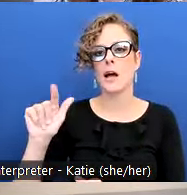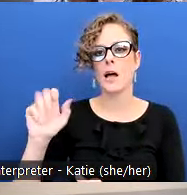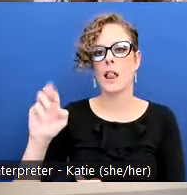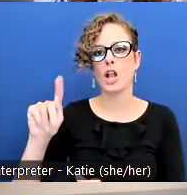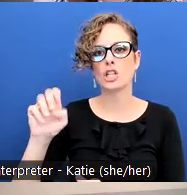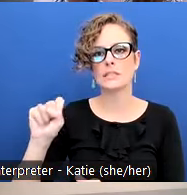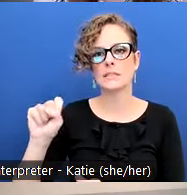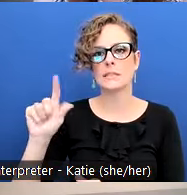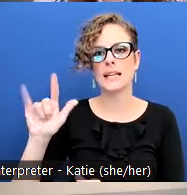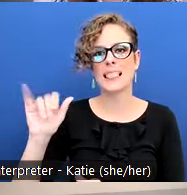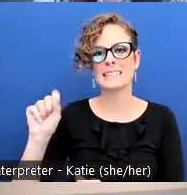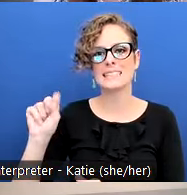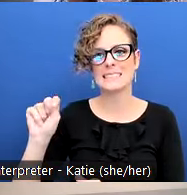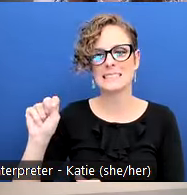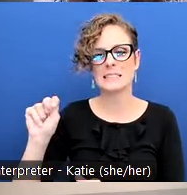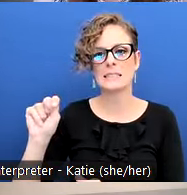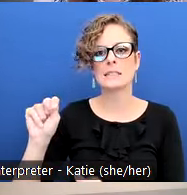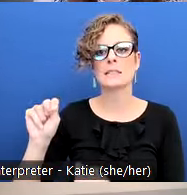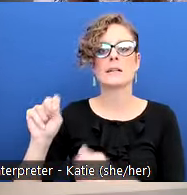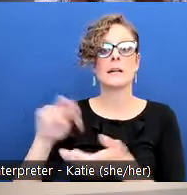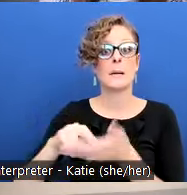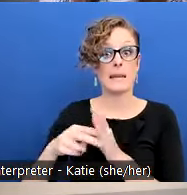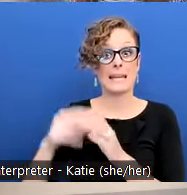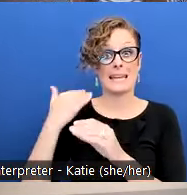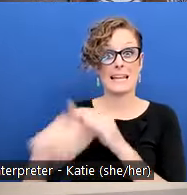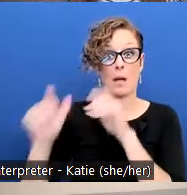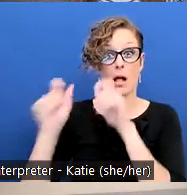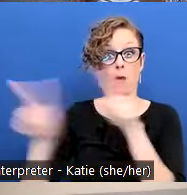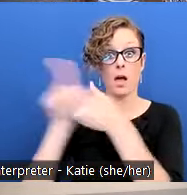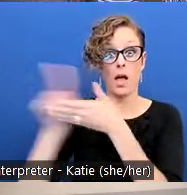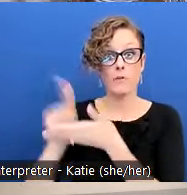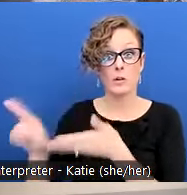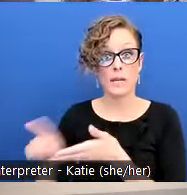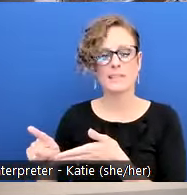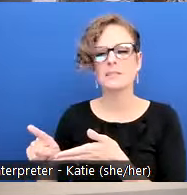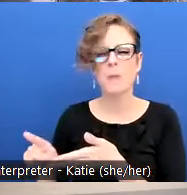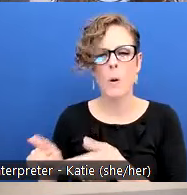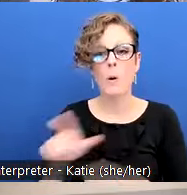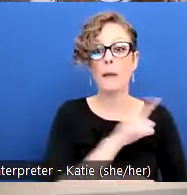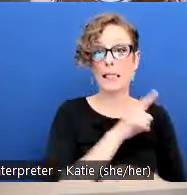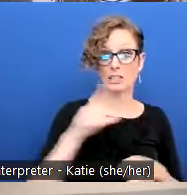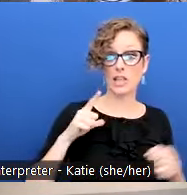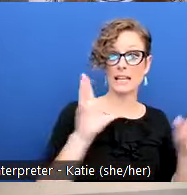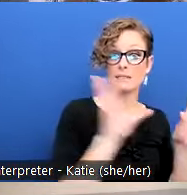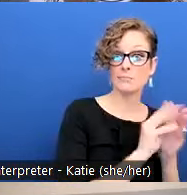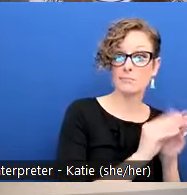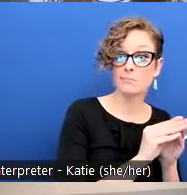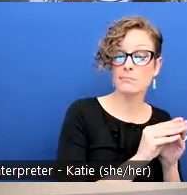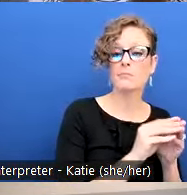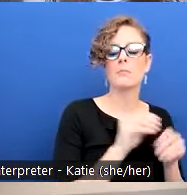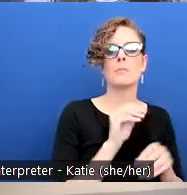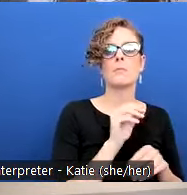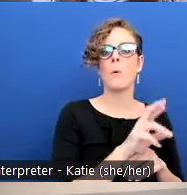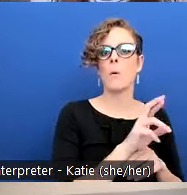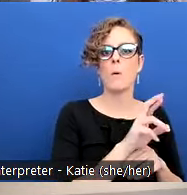list where you're gonna, you know, receive like emails every week, but during the legislative session, when we need support from the community,